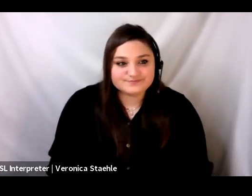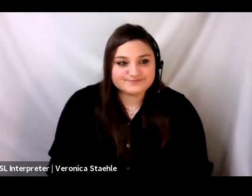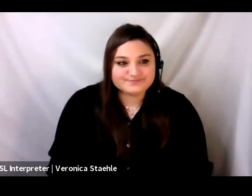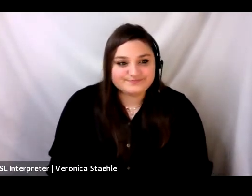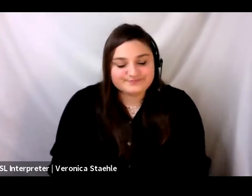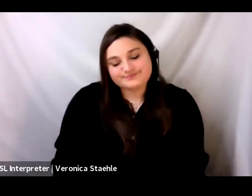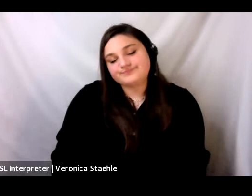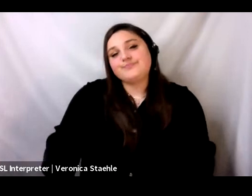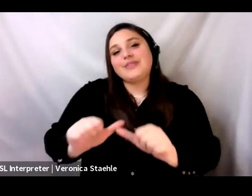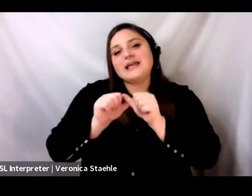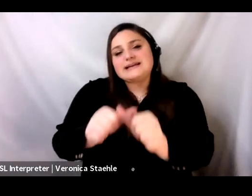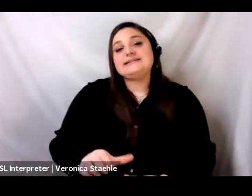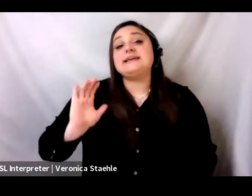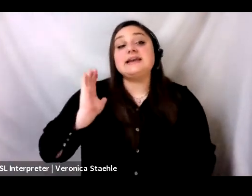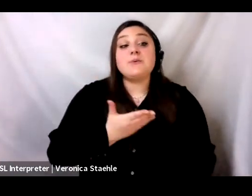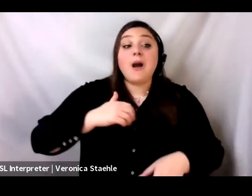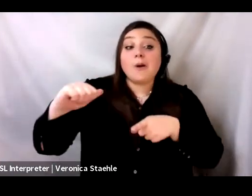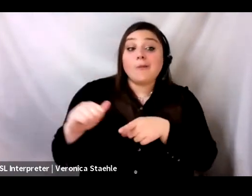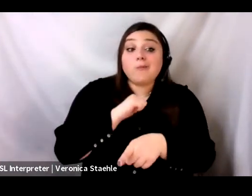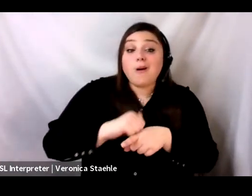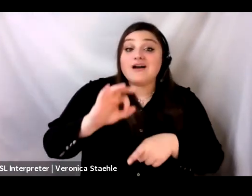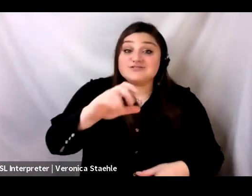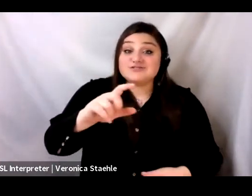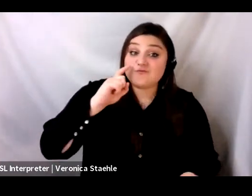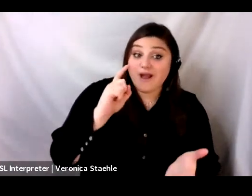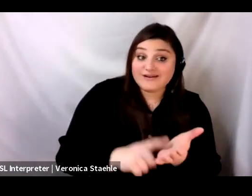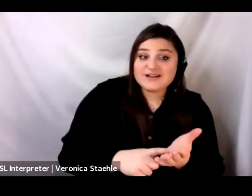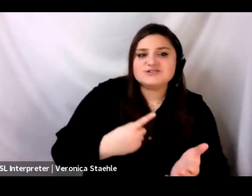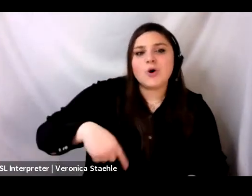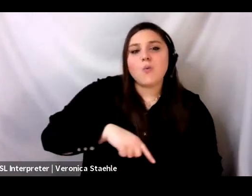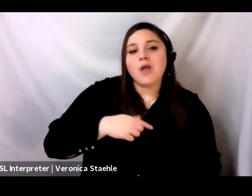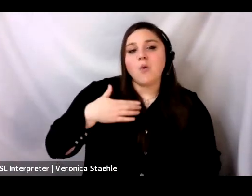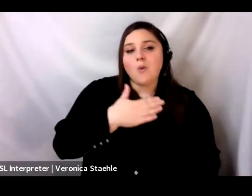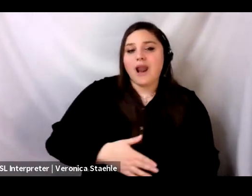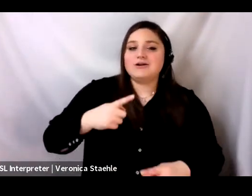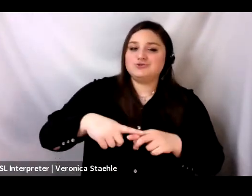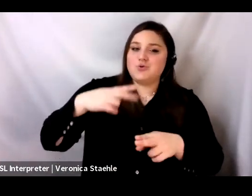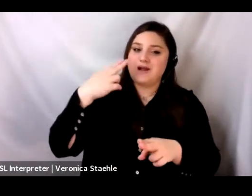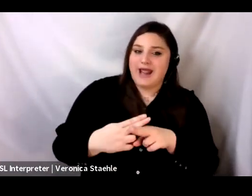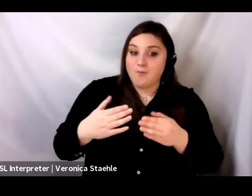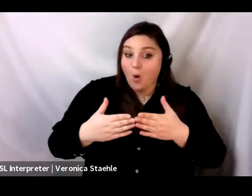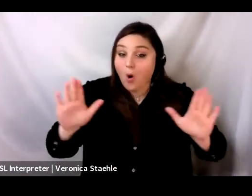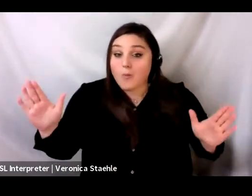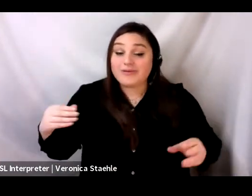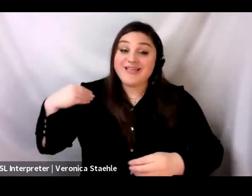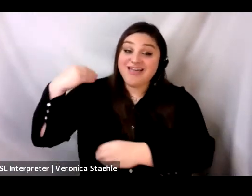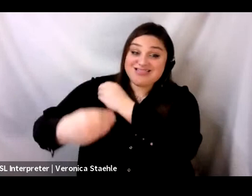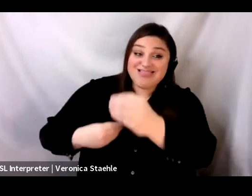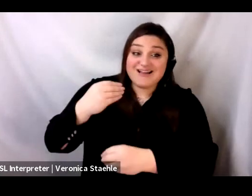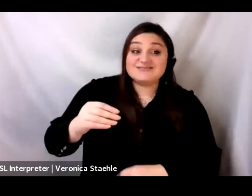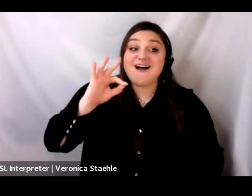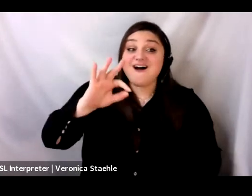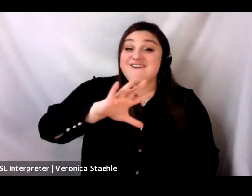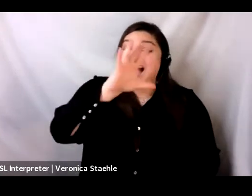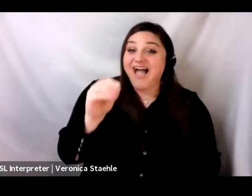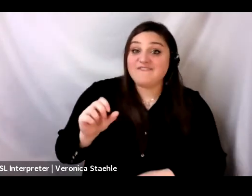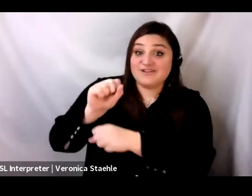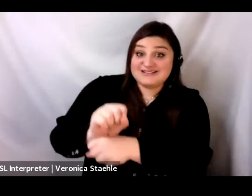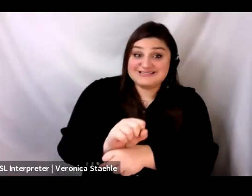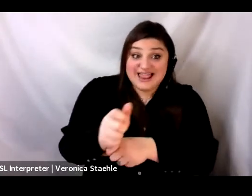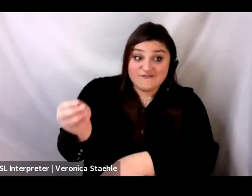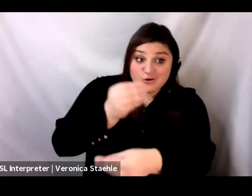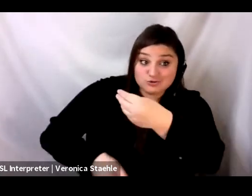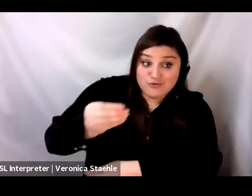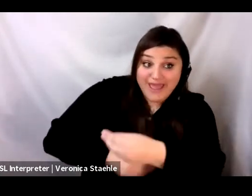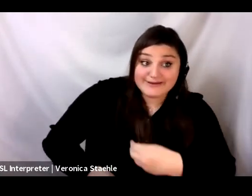Continuing our practice of recognition, we would like to name openly the legacies of the African slave trade, migration and immigration patterns,